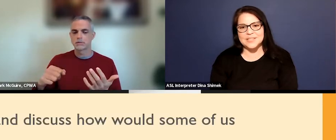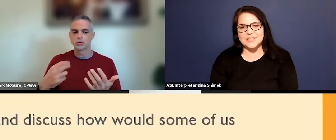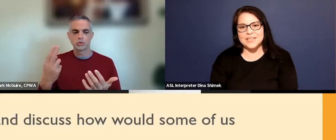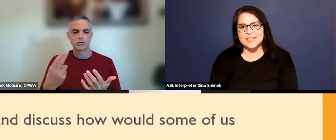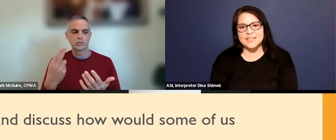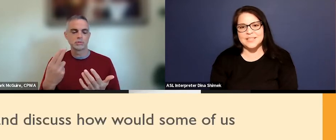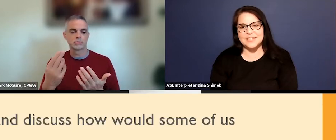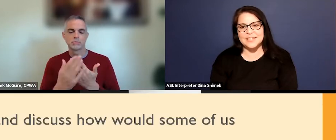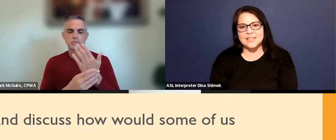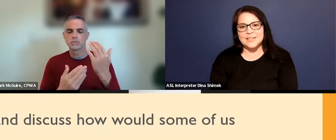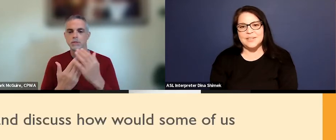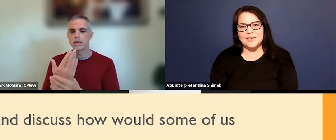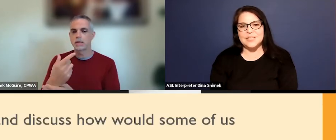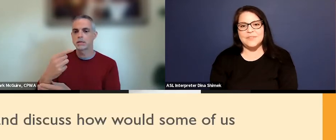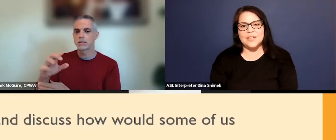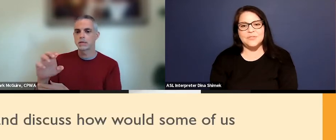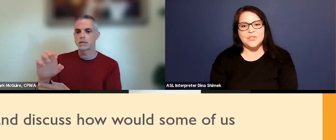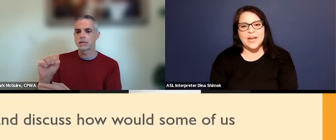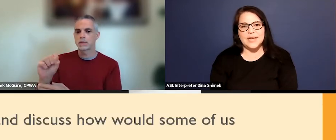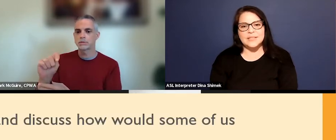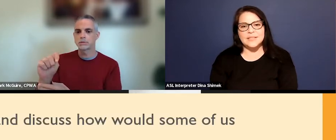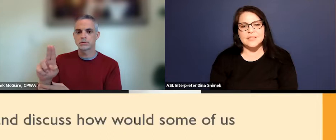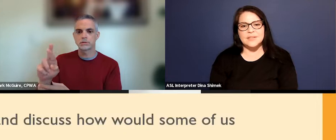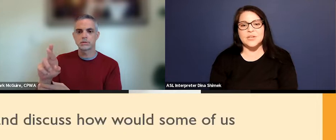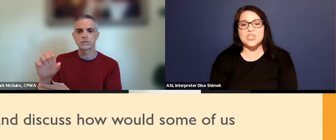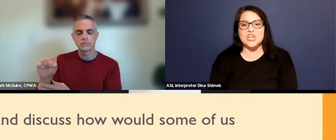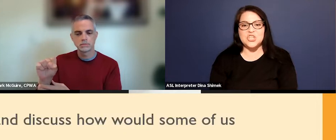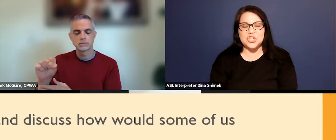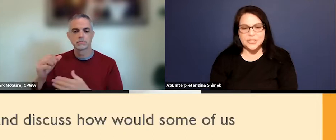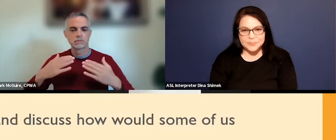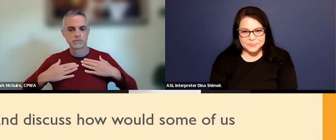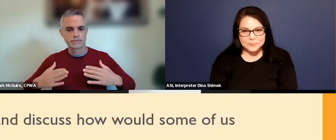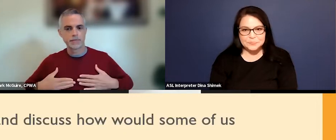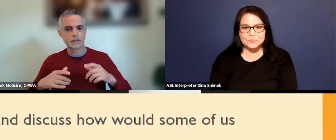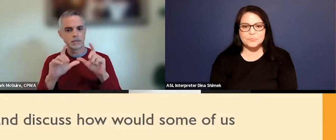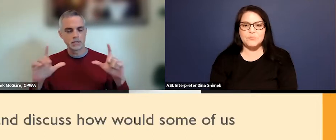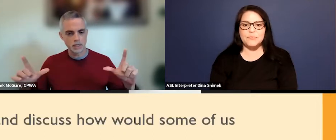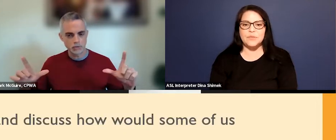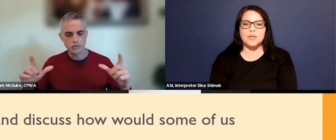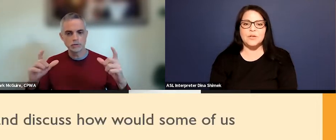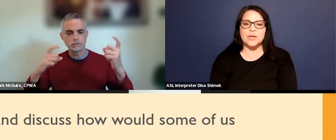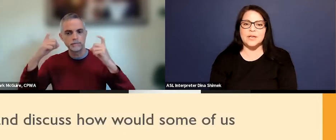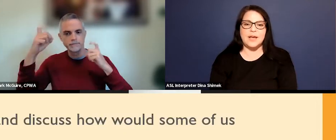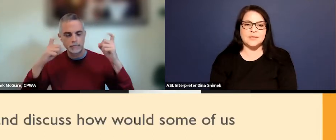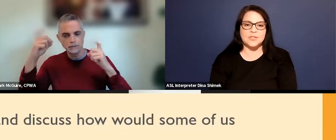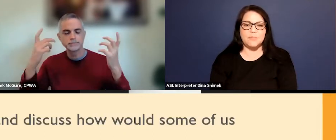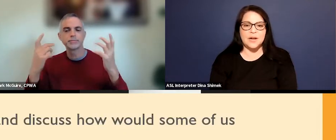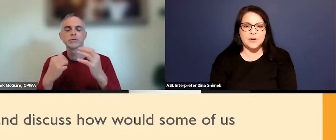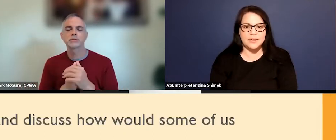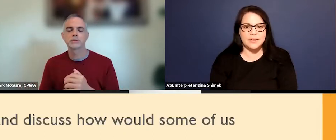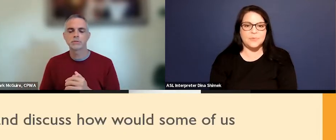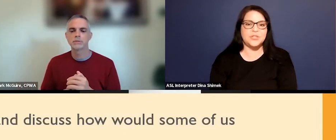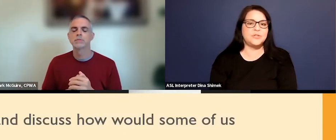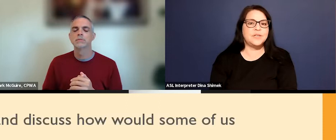situation such as this, you can definitely use your hands. You can gesture. You can access your